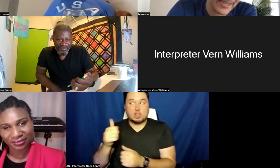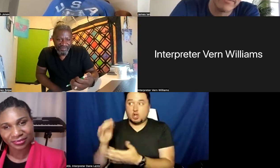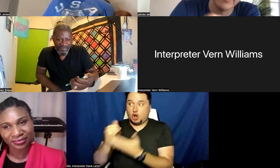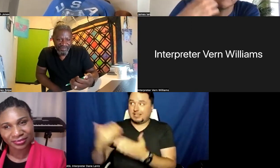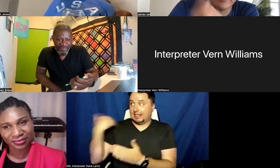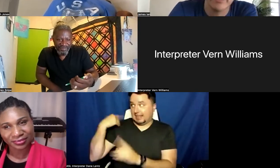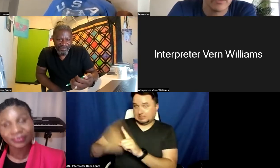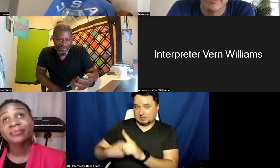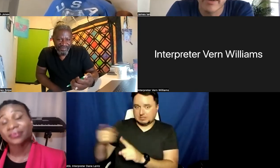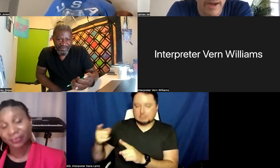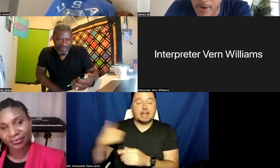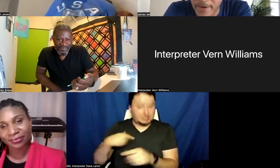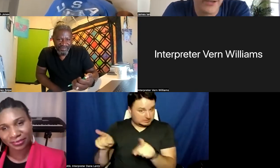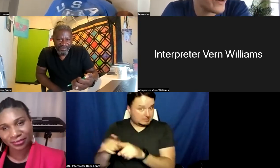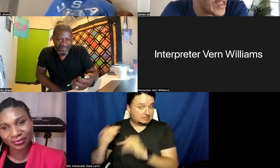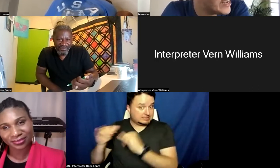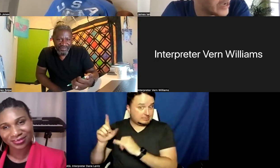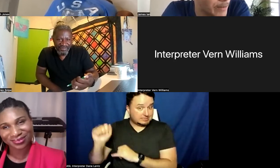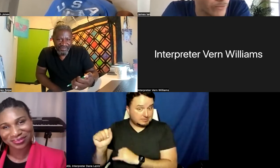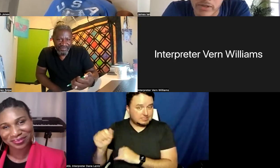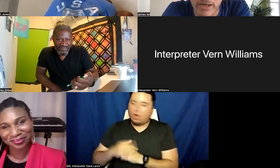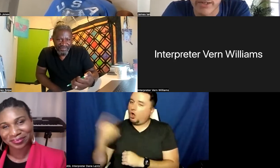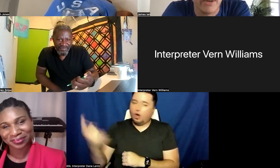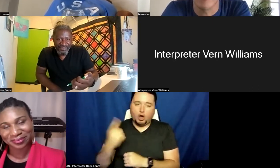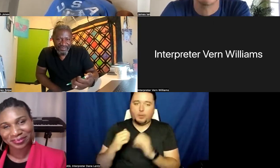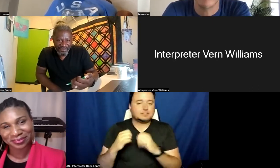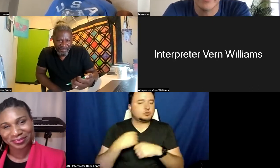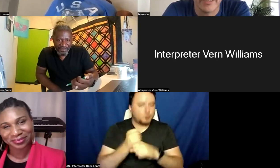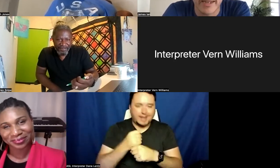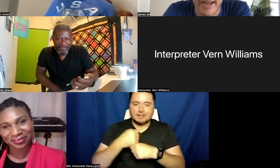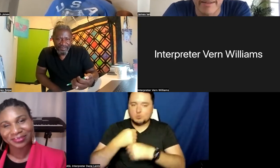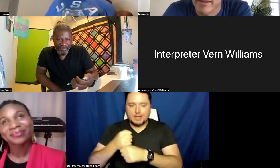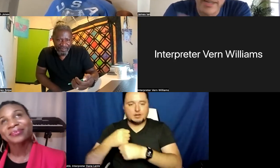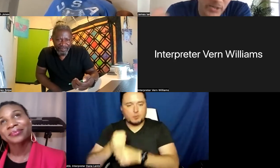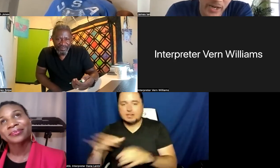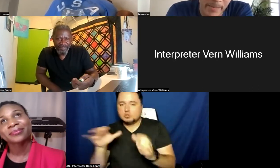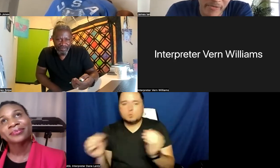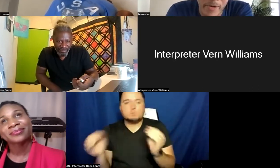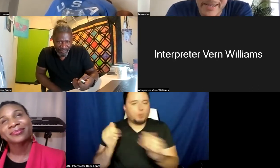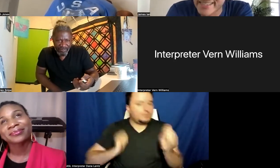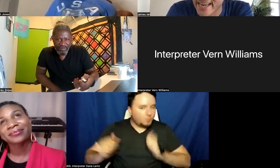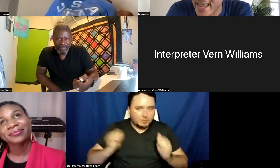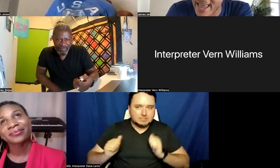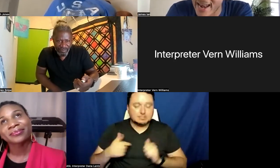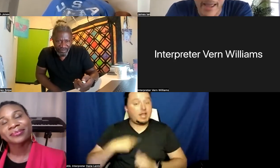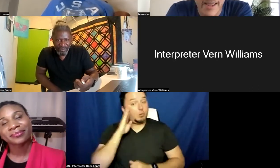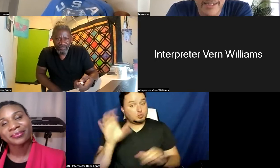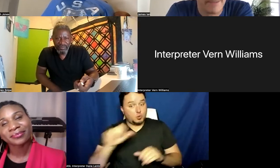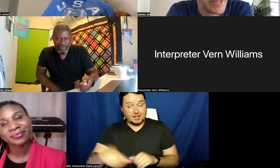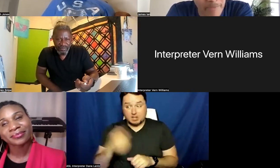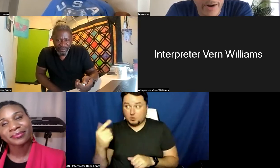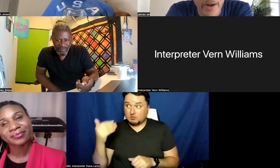my same disability. So always creating, looking to do more performances, doing a performance